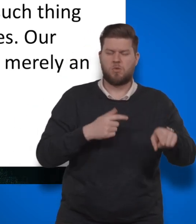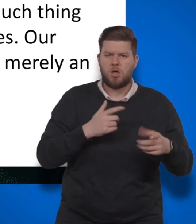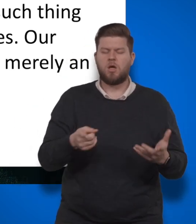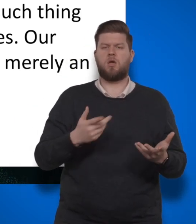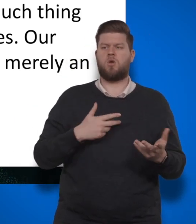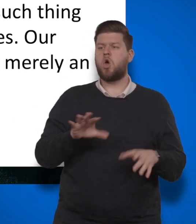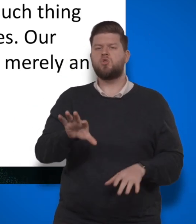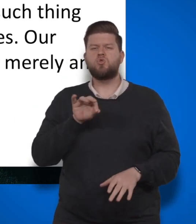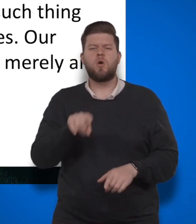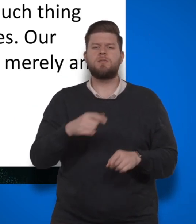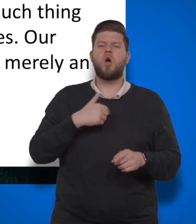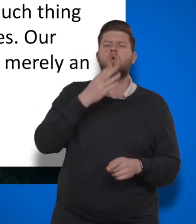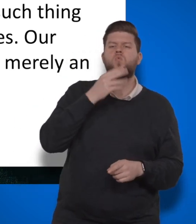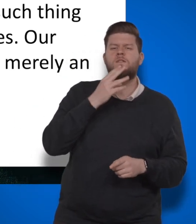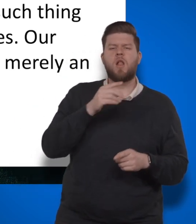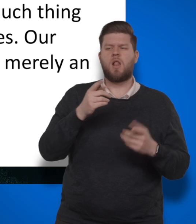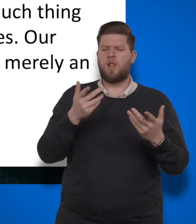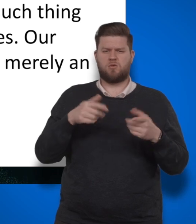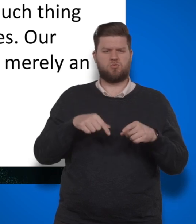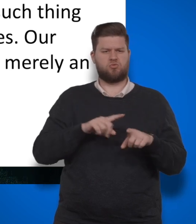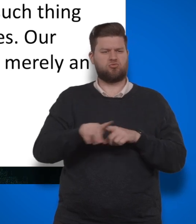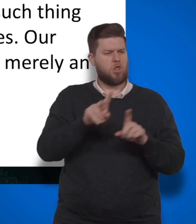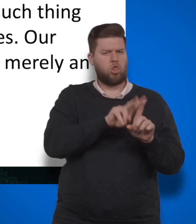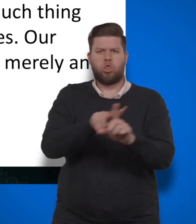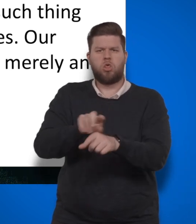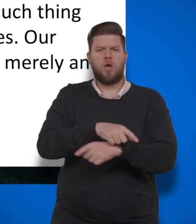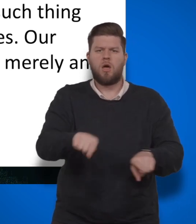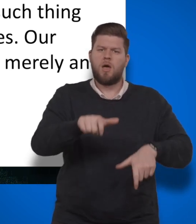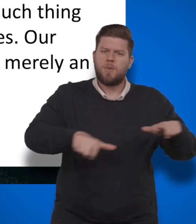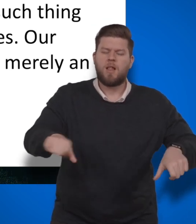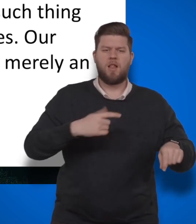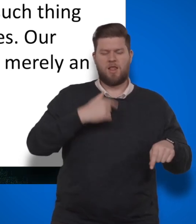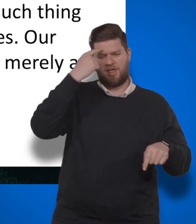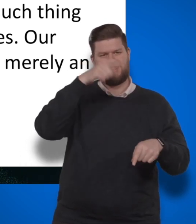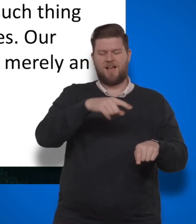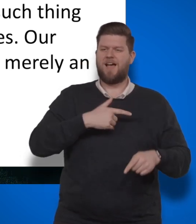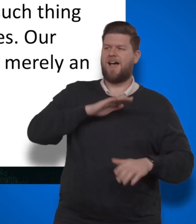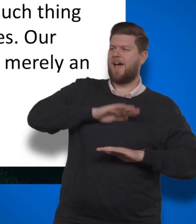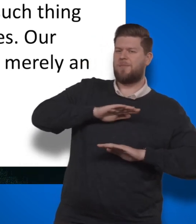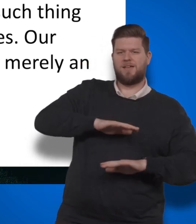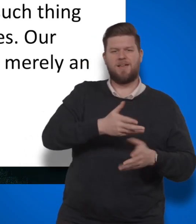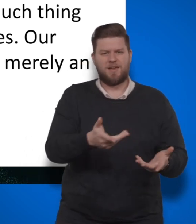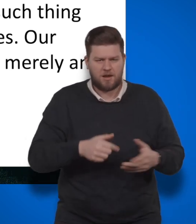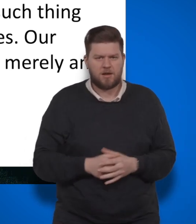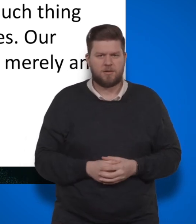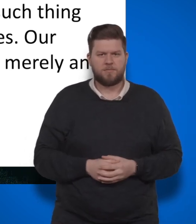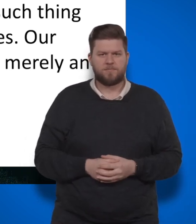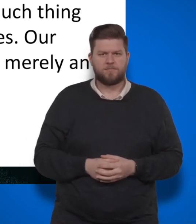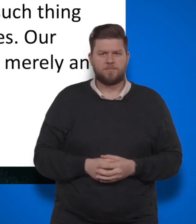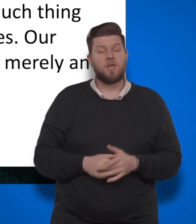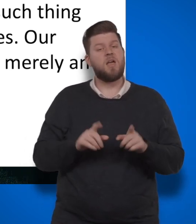keep the punters happy. But ultimately, there are mechanisms and there's powerful technology. And there's nothing you can do about